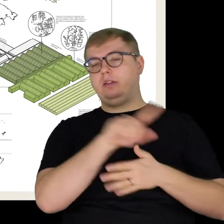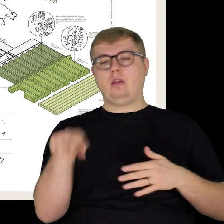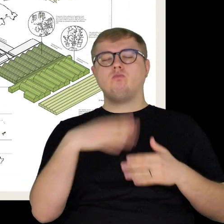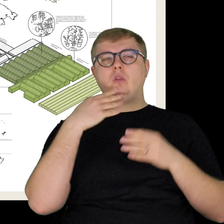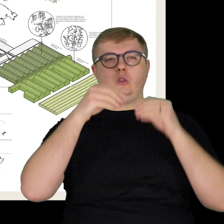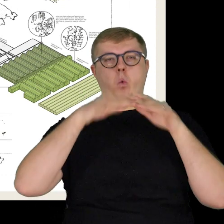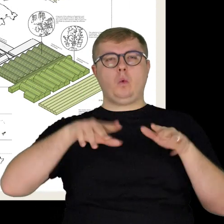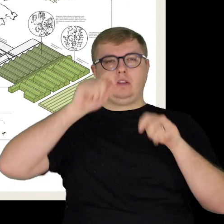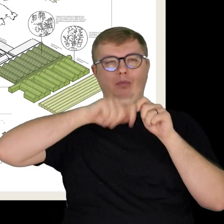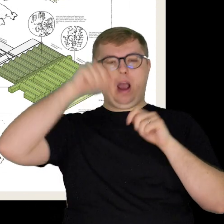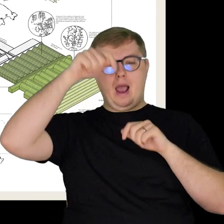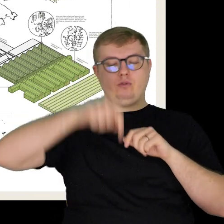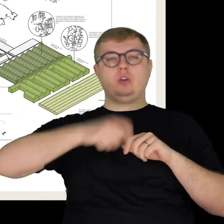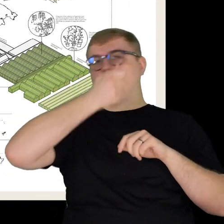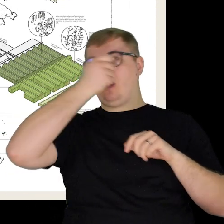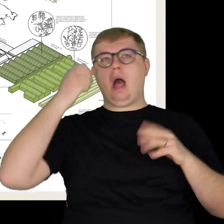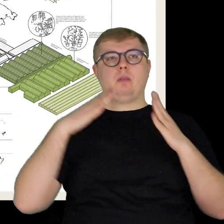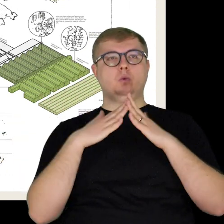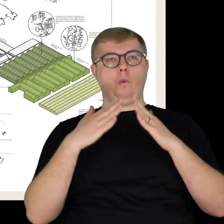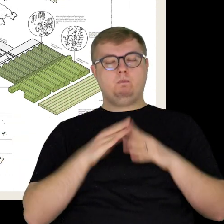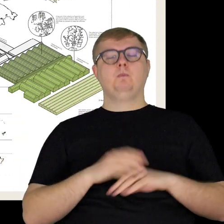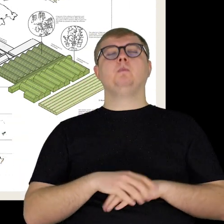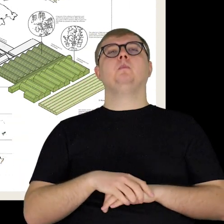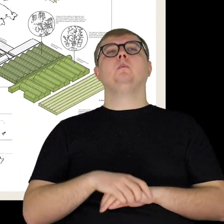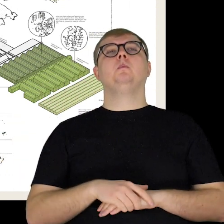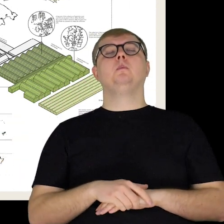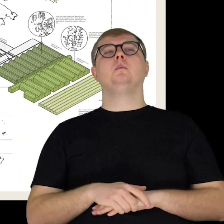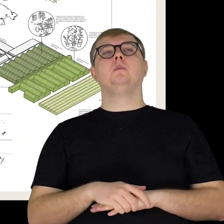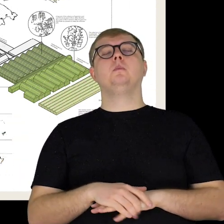structured through a similar logic.